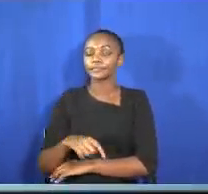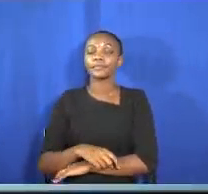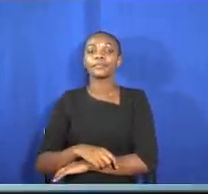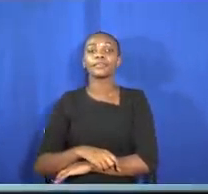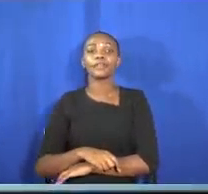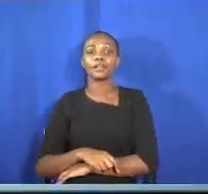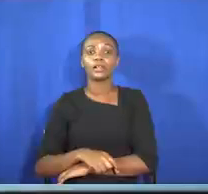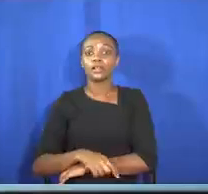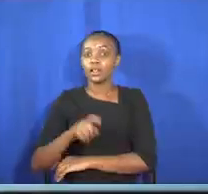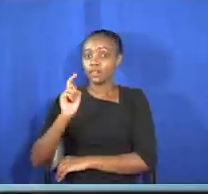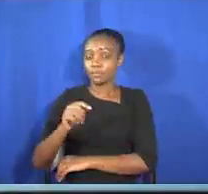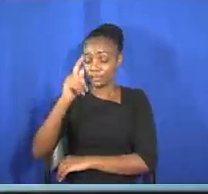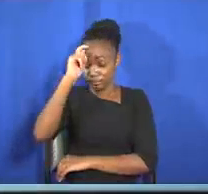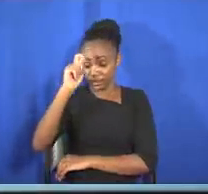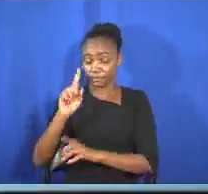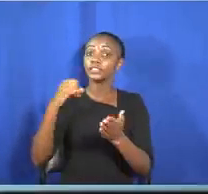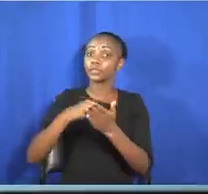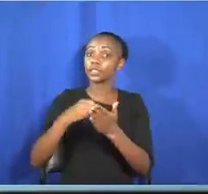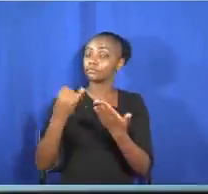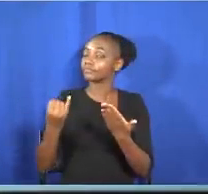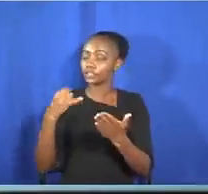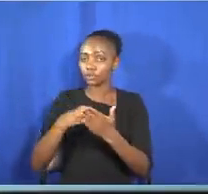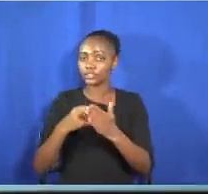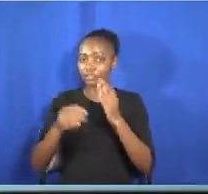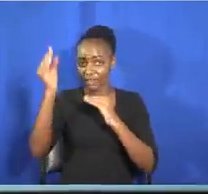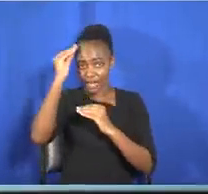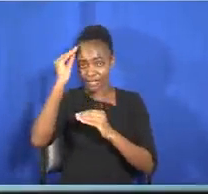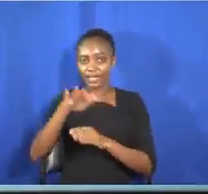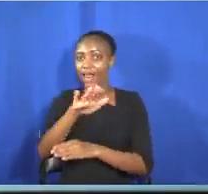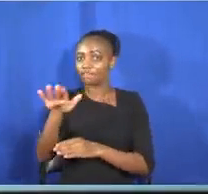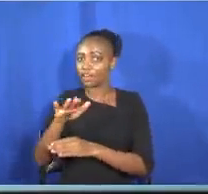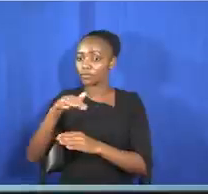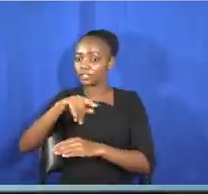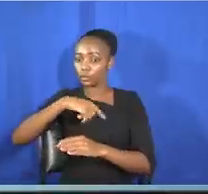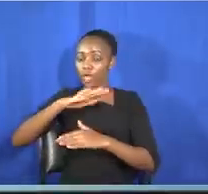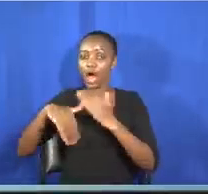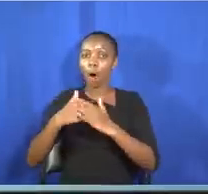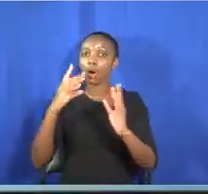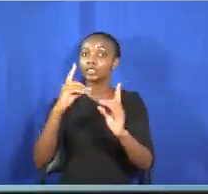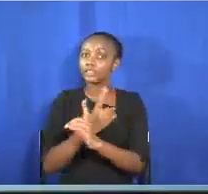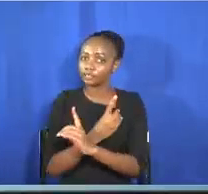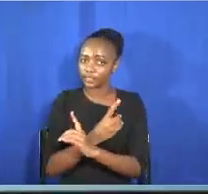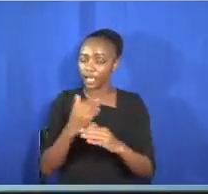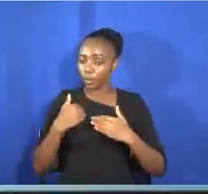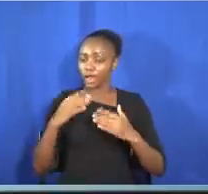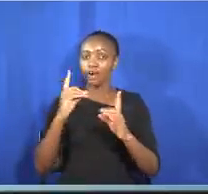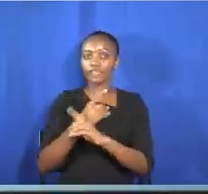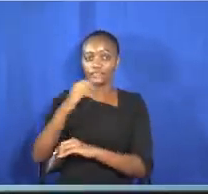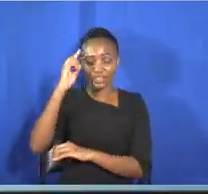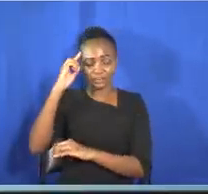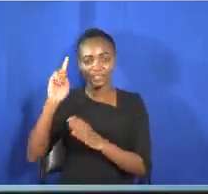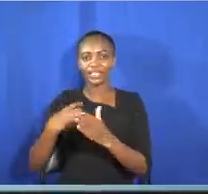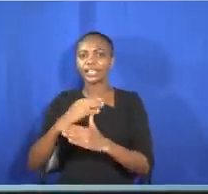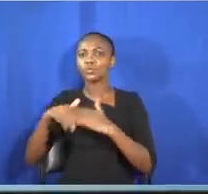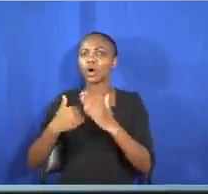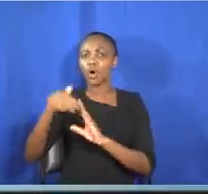to be respected and valued within inclusive learning environment. We are all different. We have